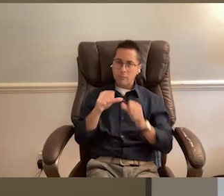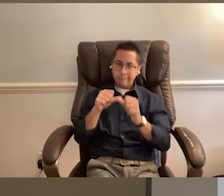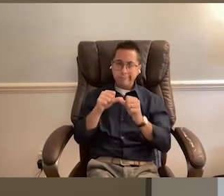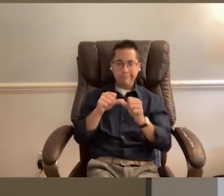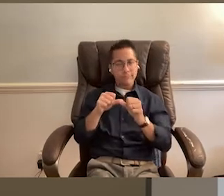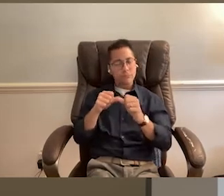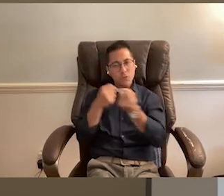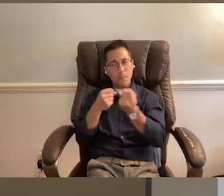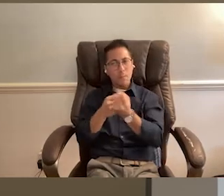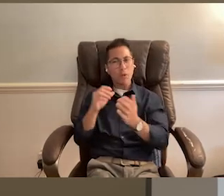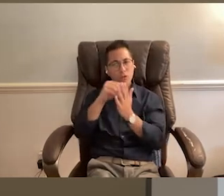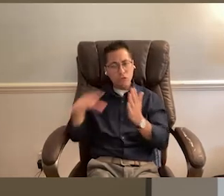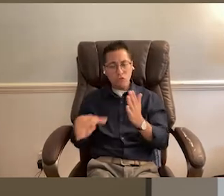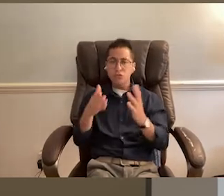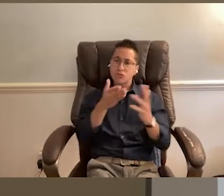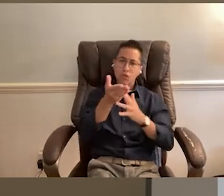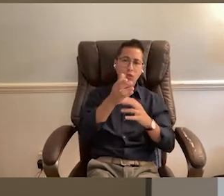spend a week writing checks, that's fine.